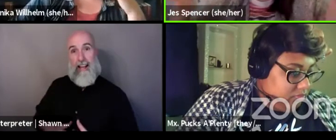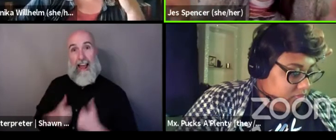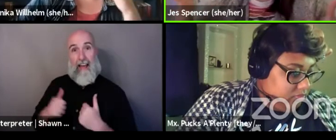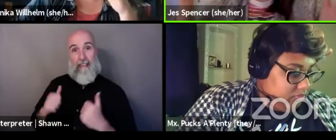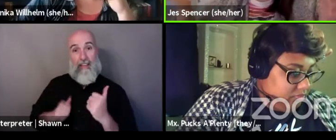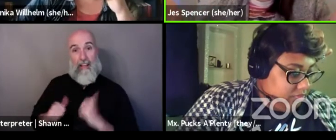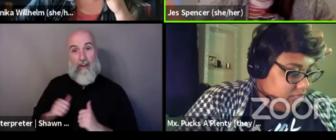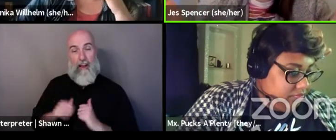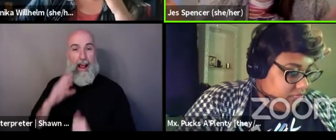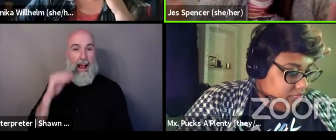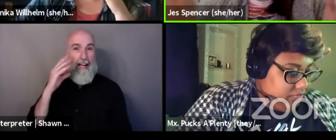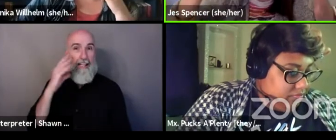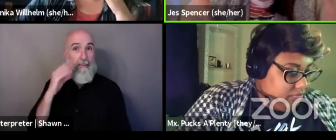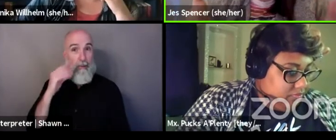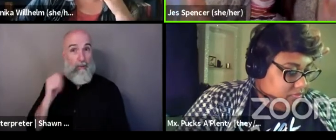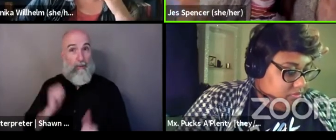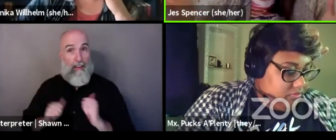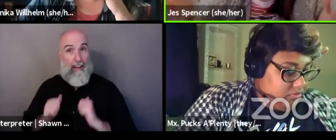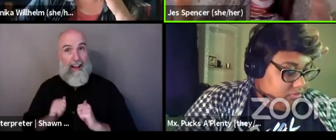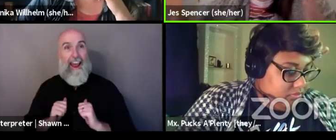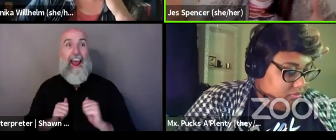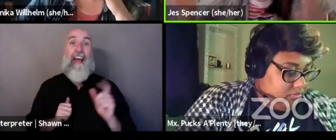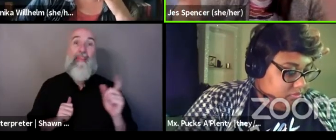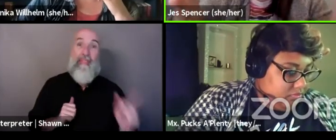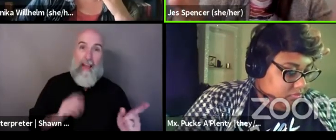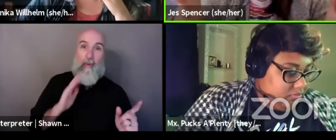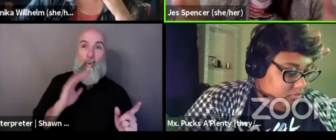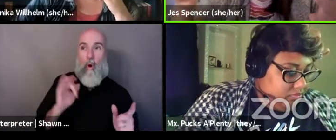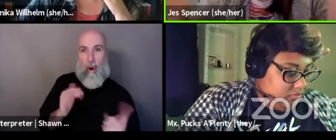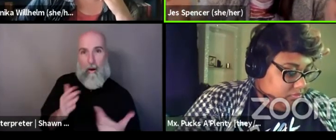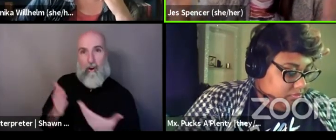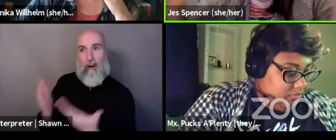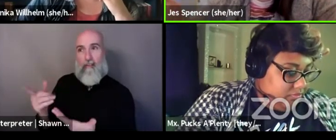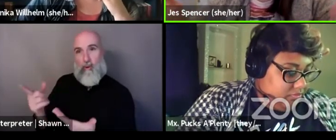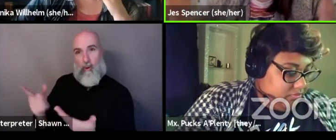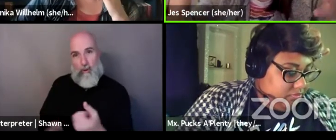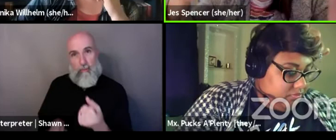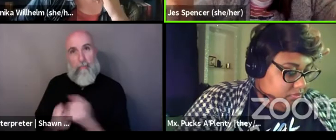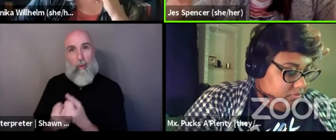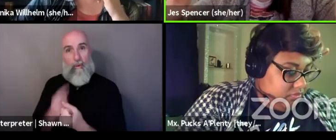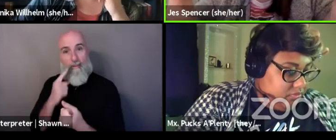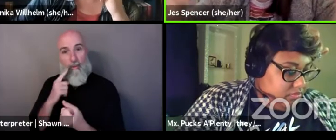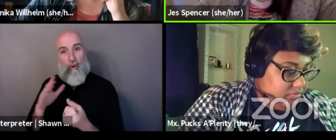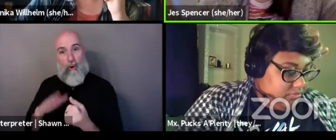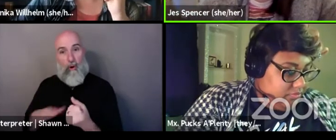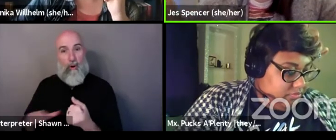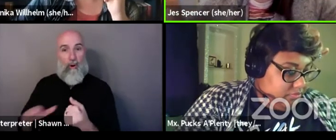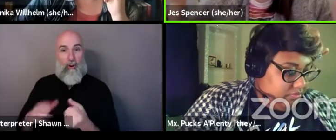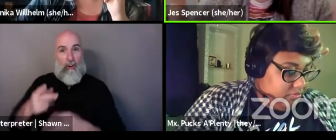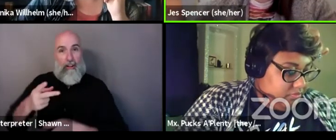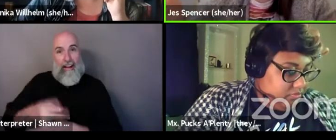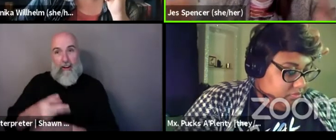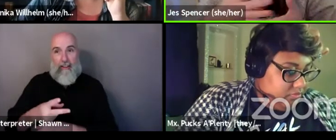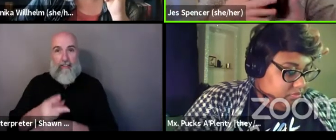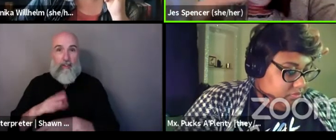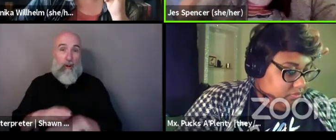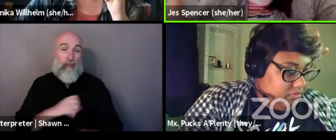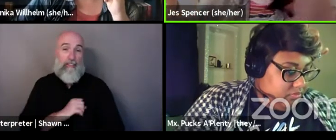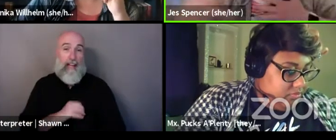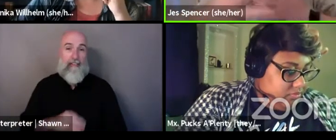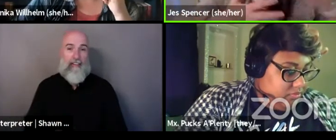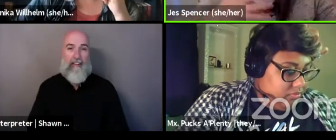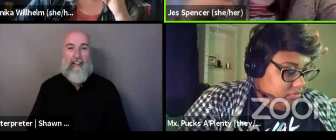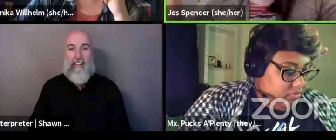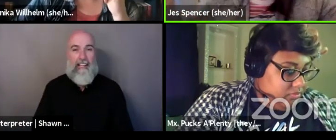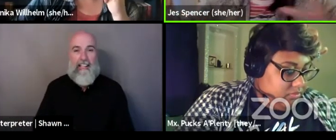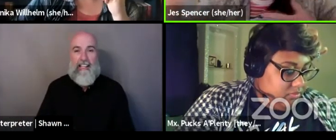and experience theater? And they will also offer you support for your caregivers on your staff. It's like